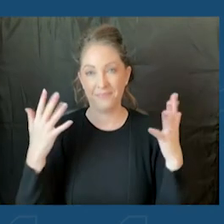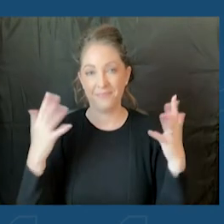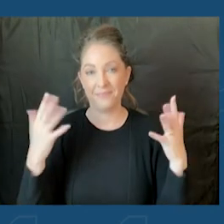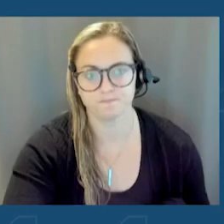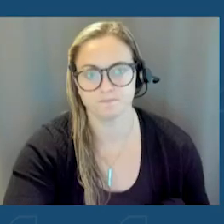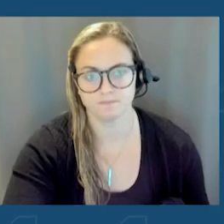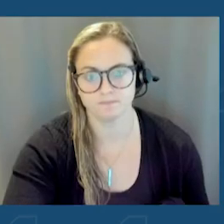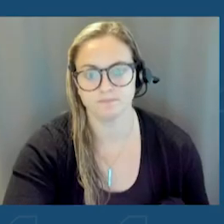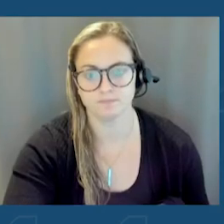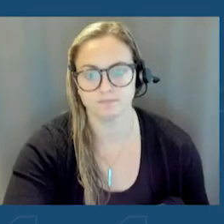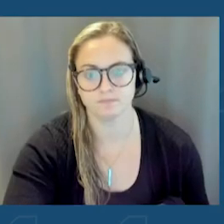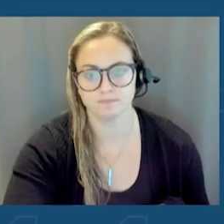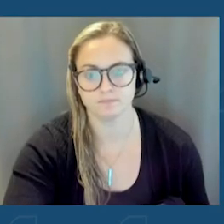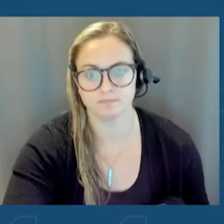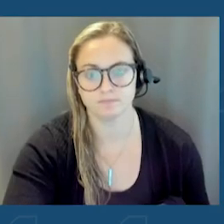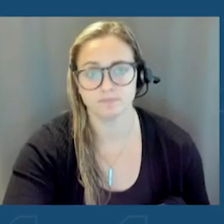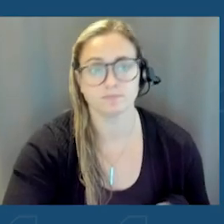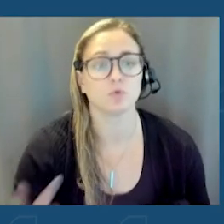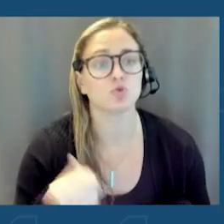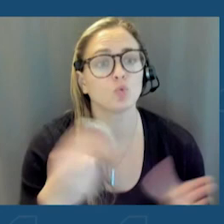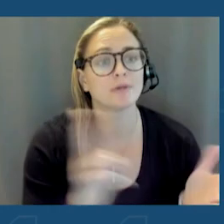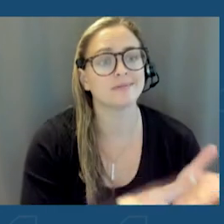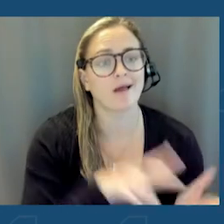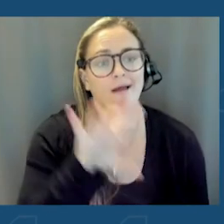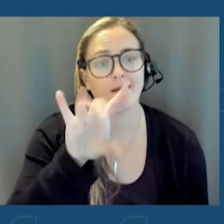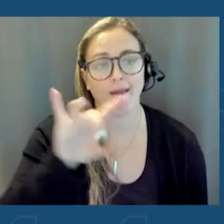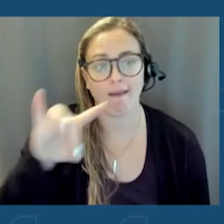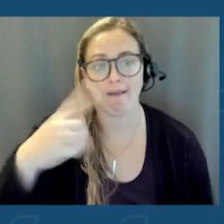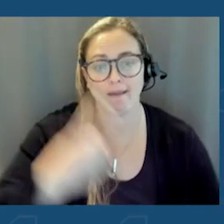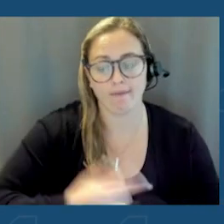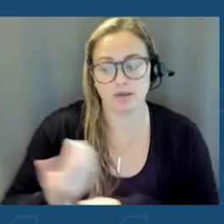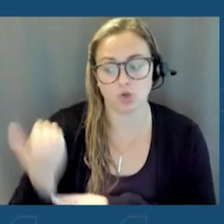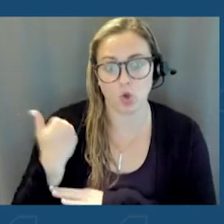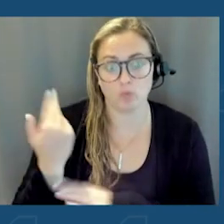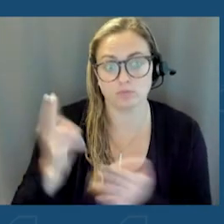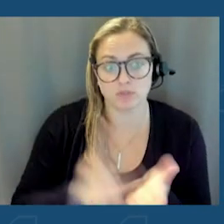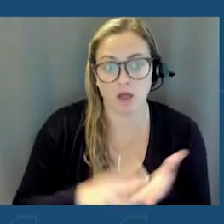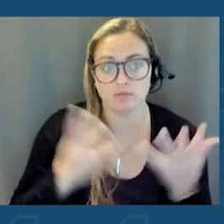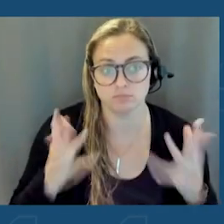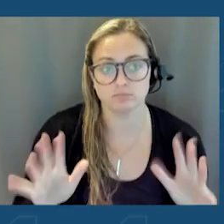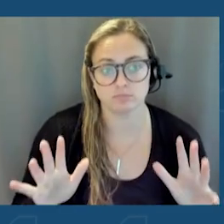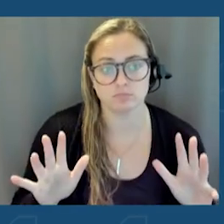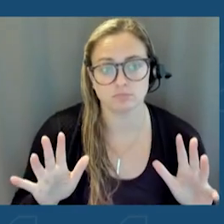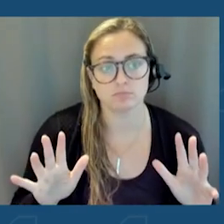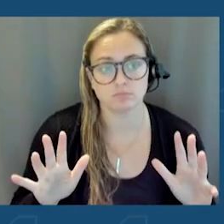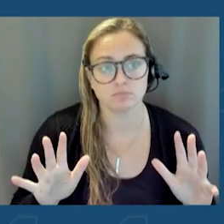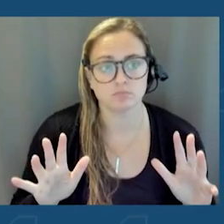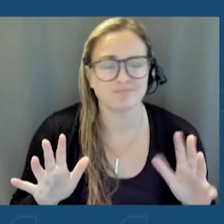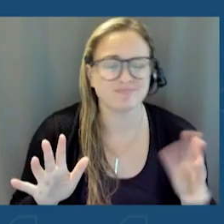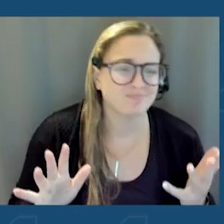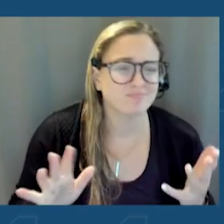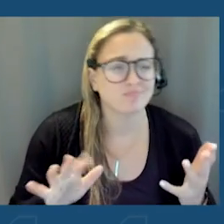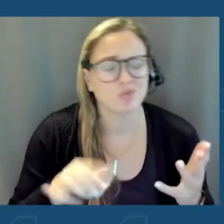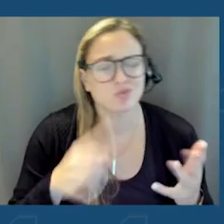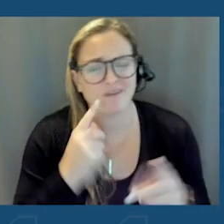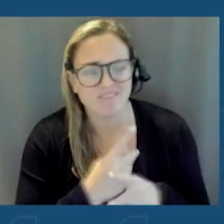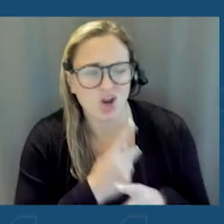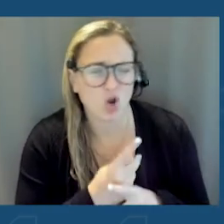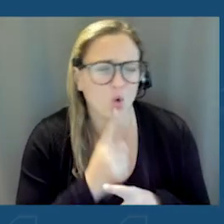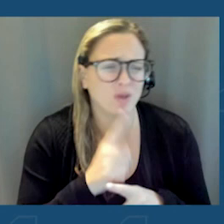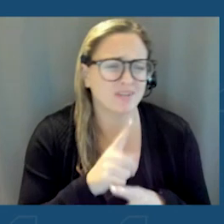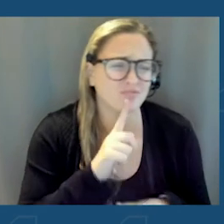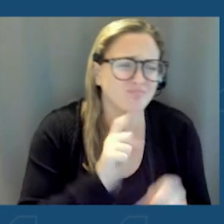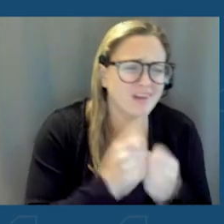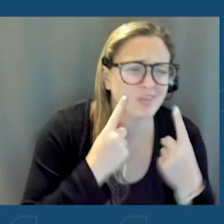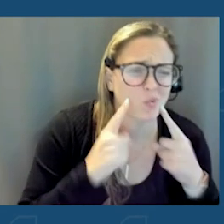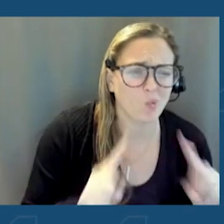So we signed this 88 days ago, 88 days. It's kind of early to start saying, is it really working? You usually need, let's evaluate it